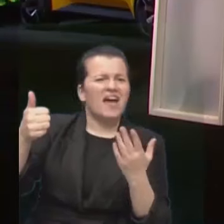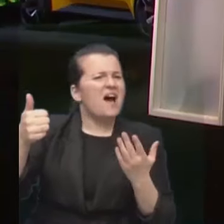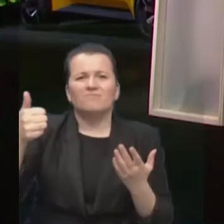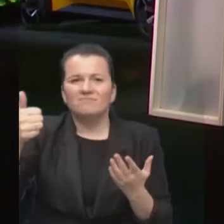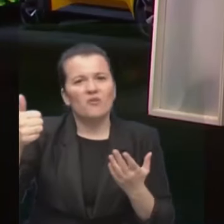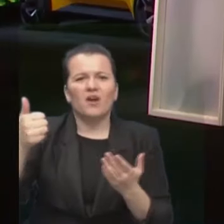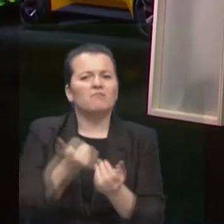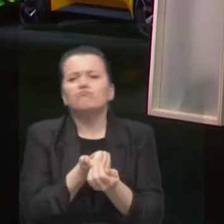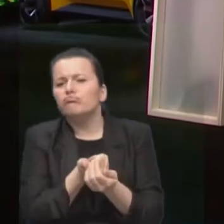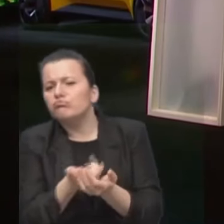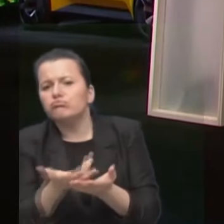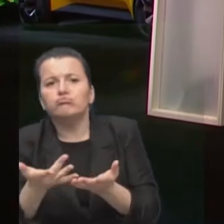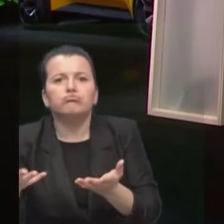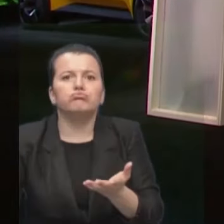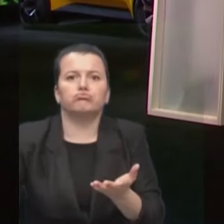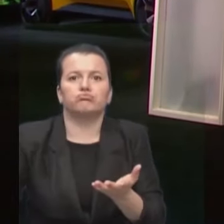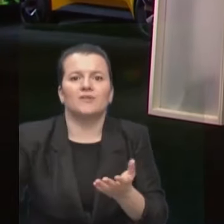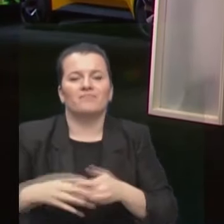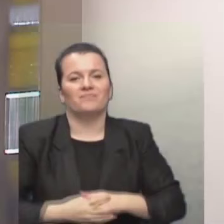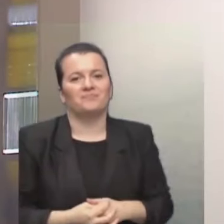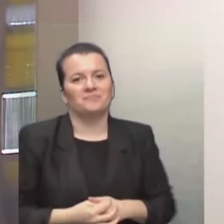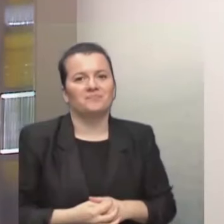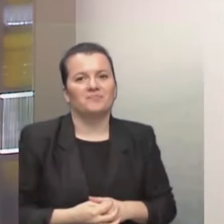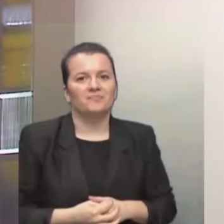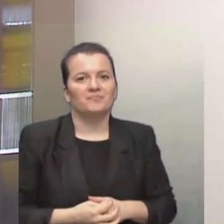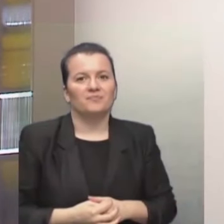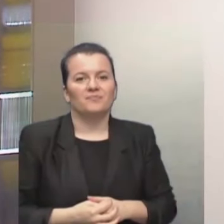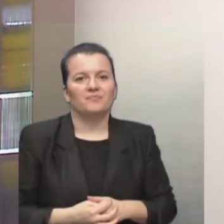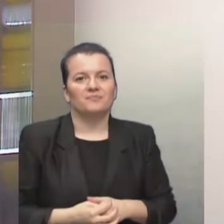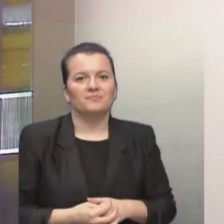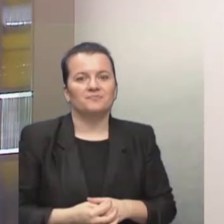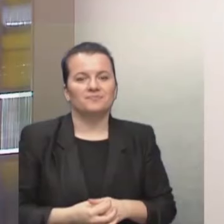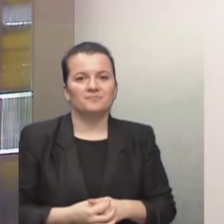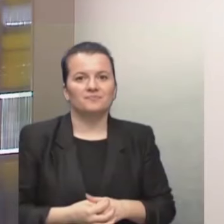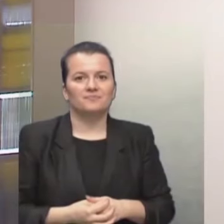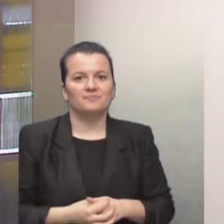we've said is that Renault, across the board, should be